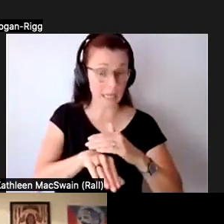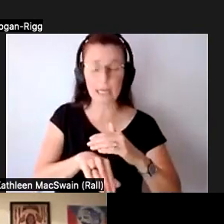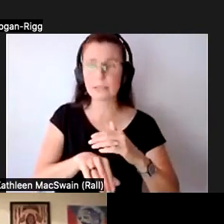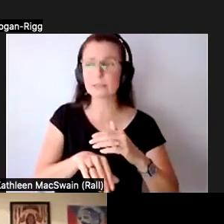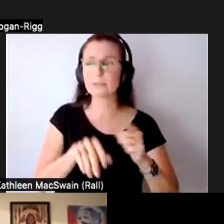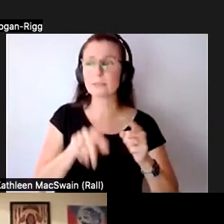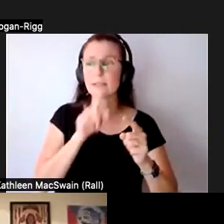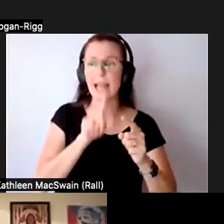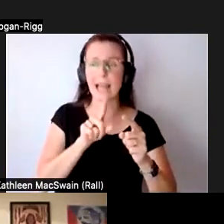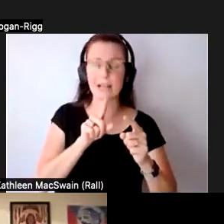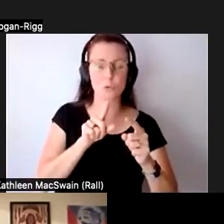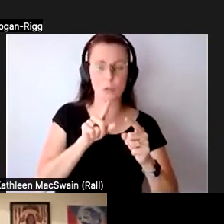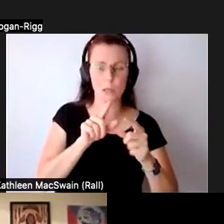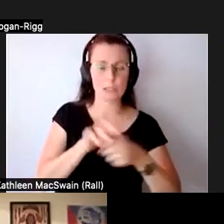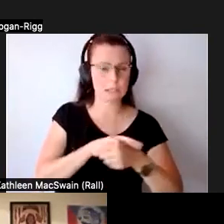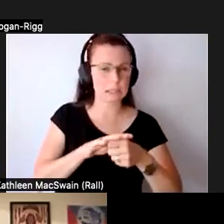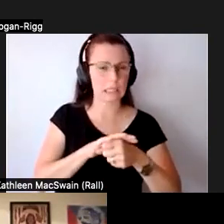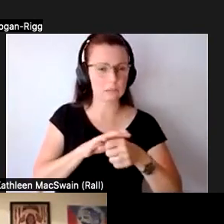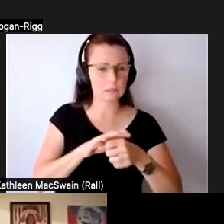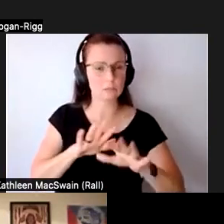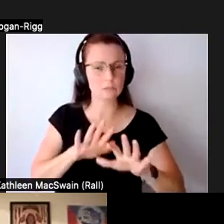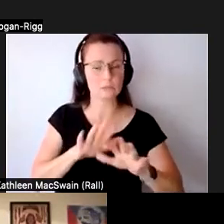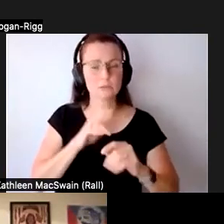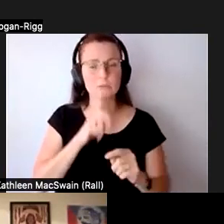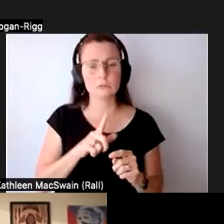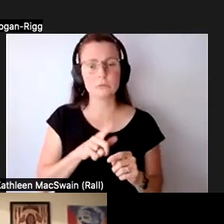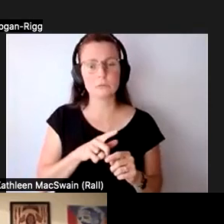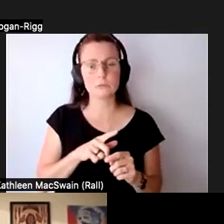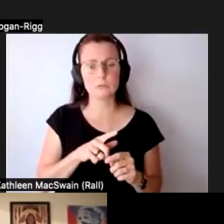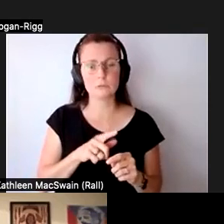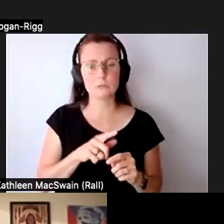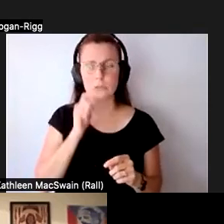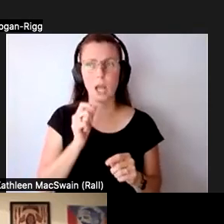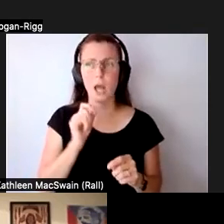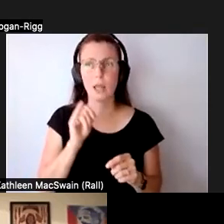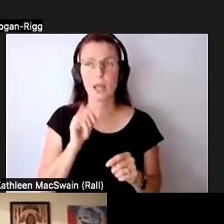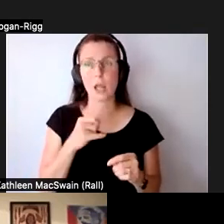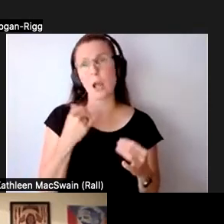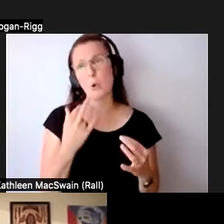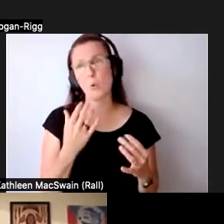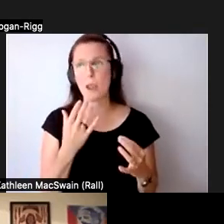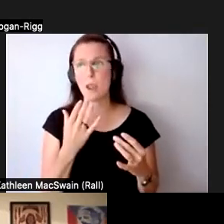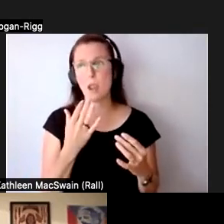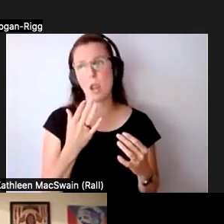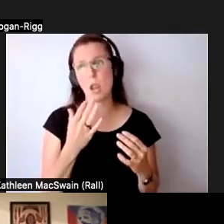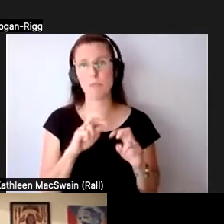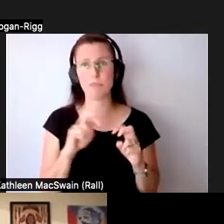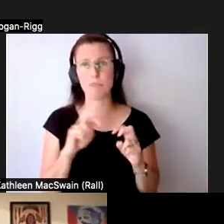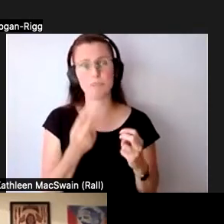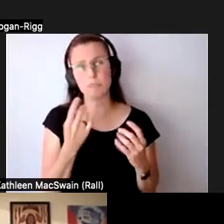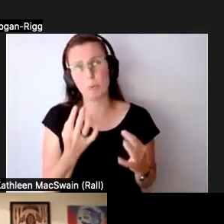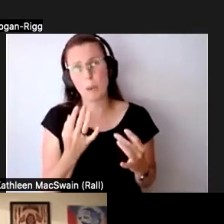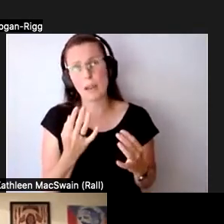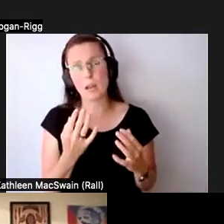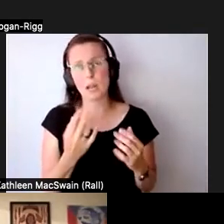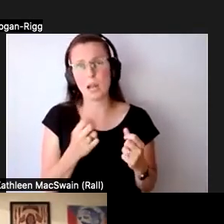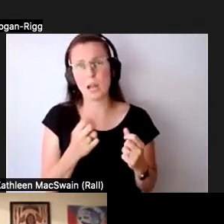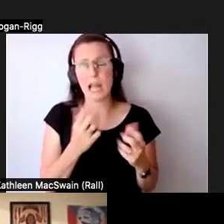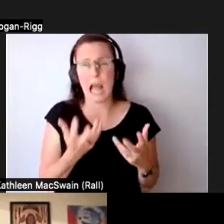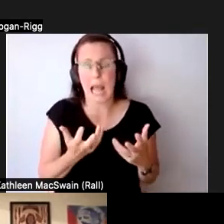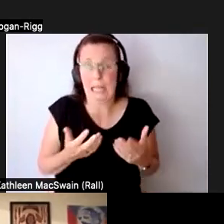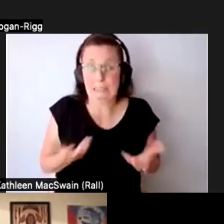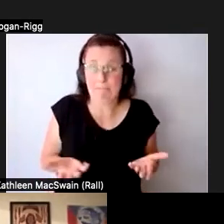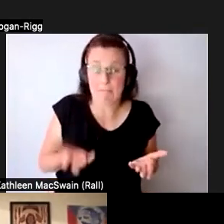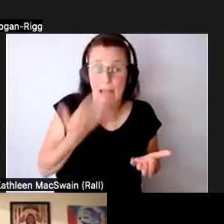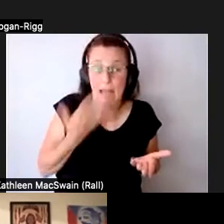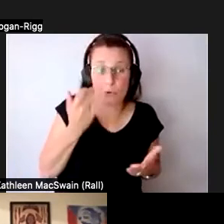And like there wasn't like a giant wait, like people weren't waiting. It wasn't like super busy, but I might have not. I don't know how busy it gets. Like Sam